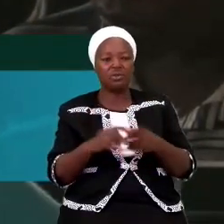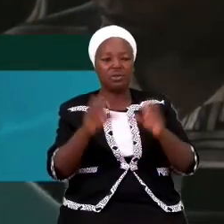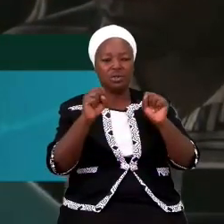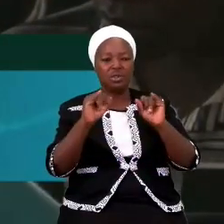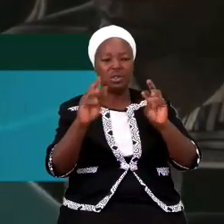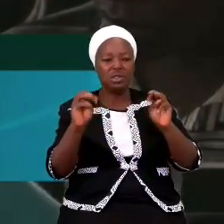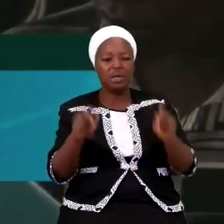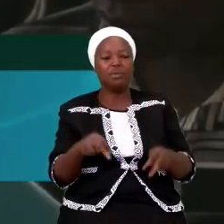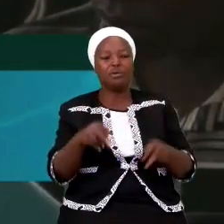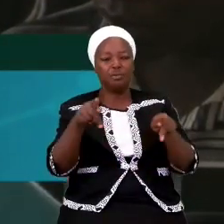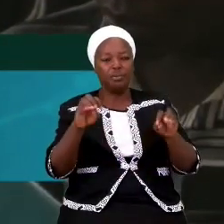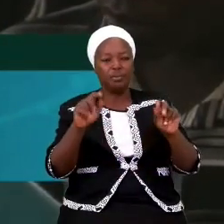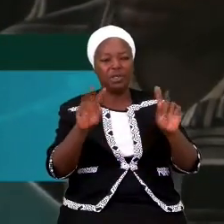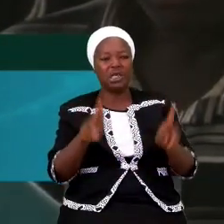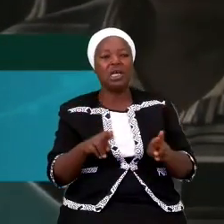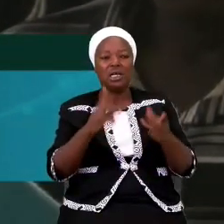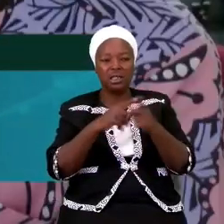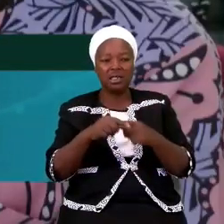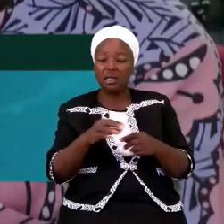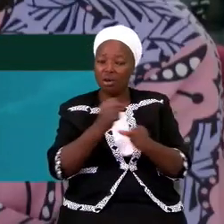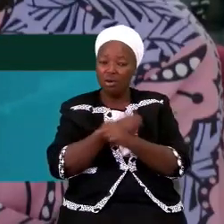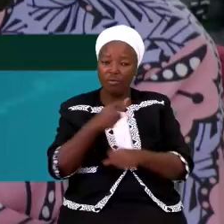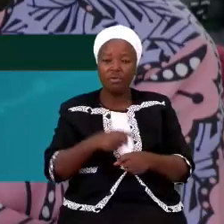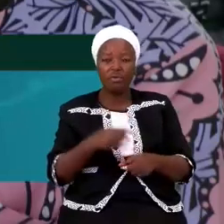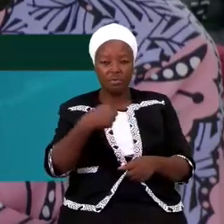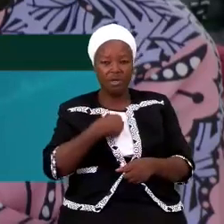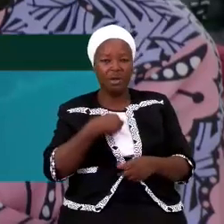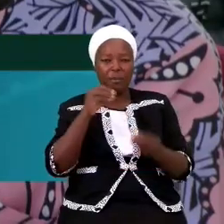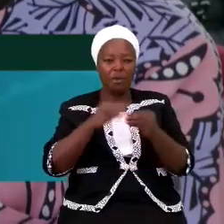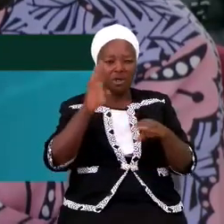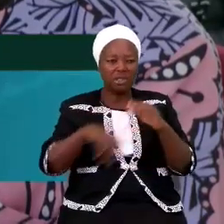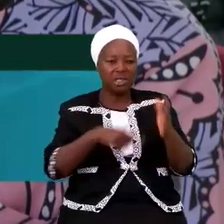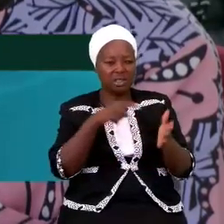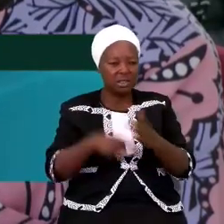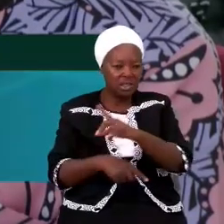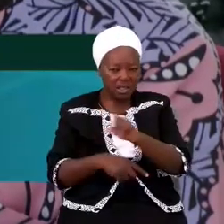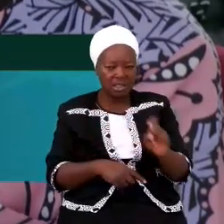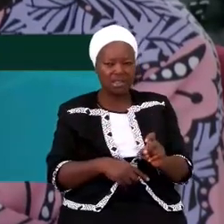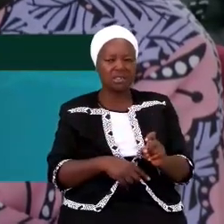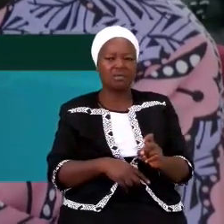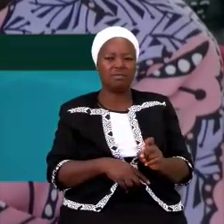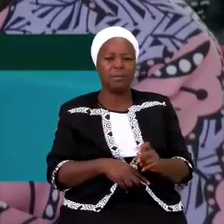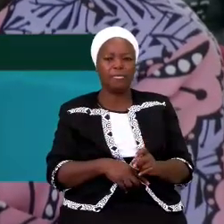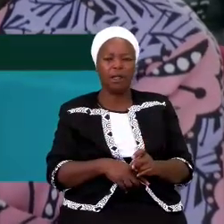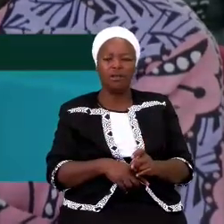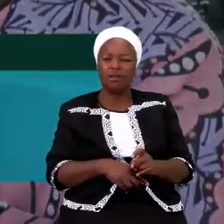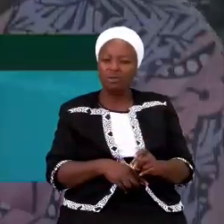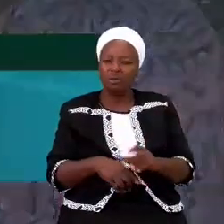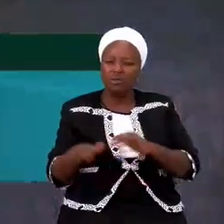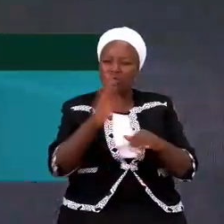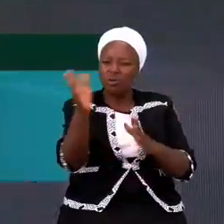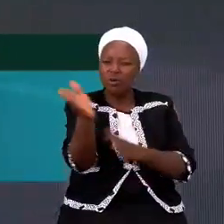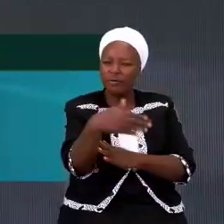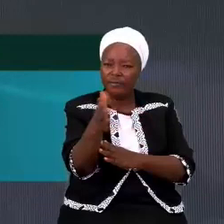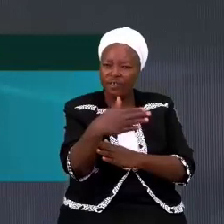rival my love? Does your net rival my work? Does your past, what you